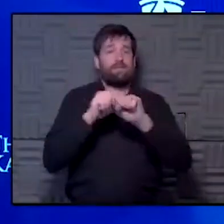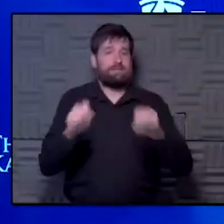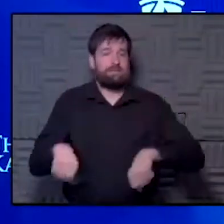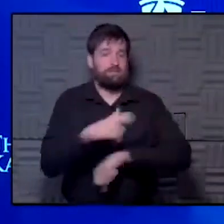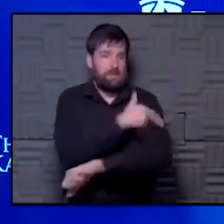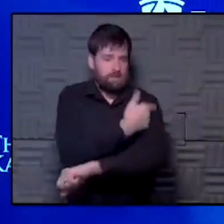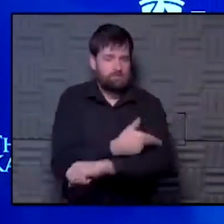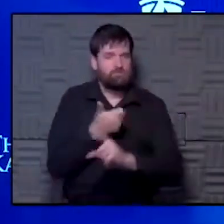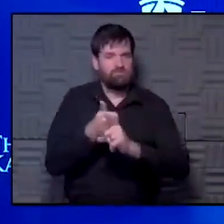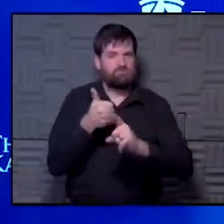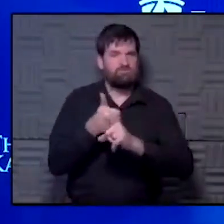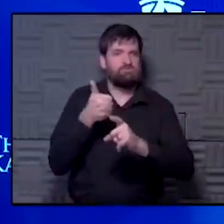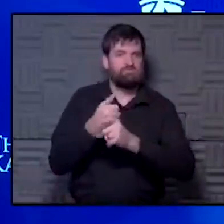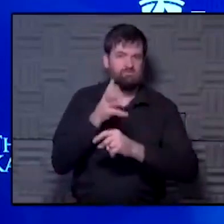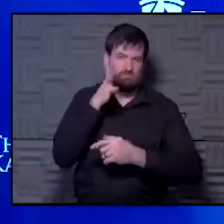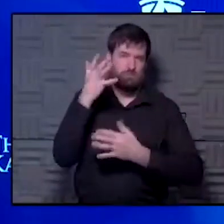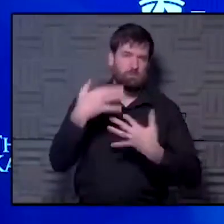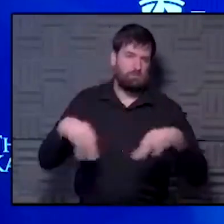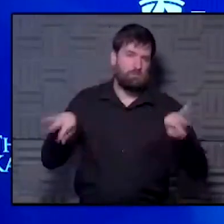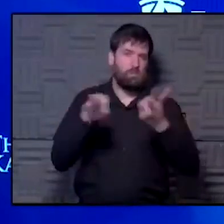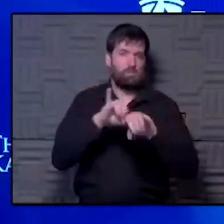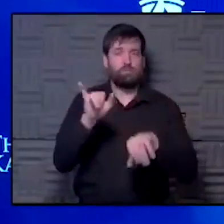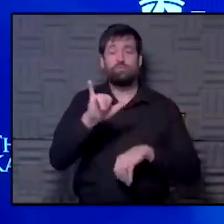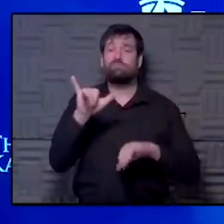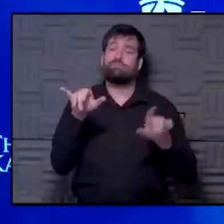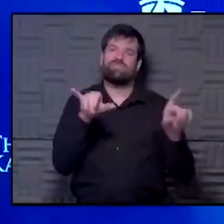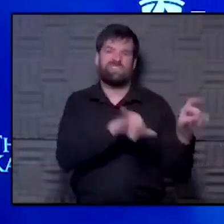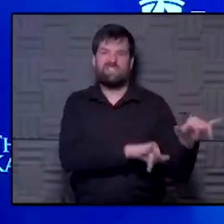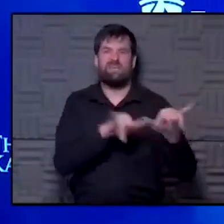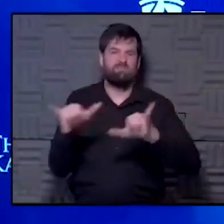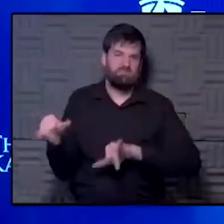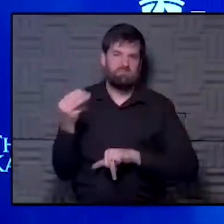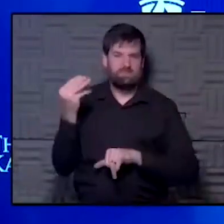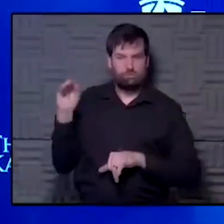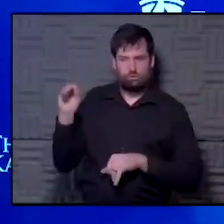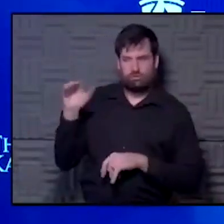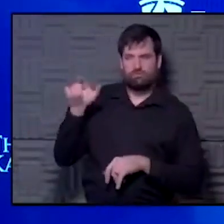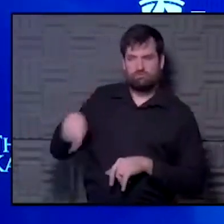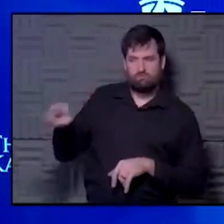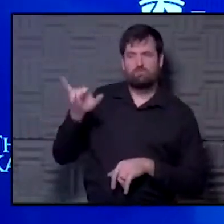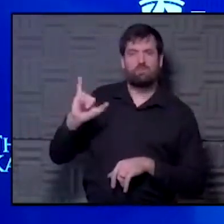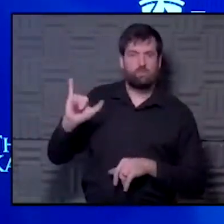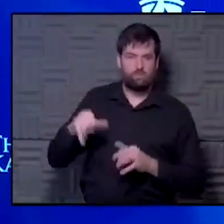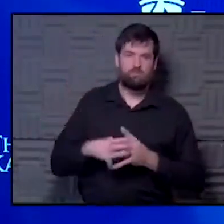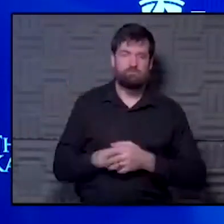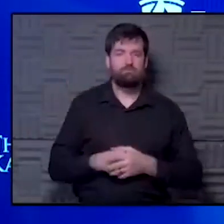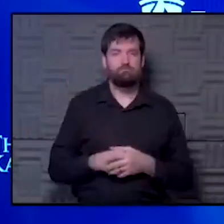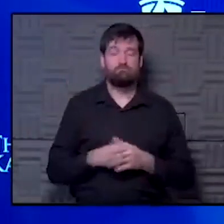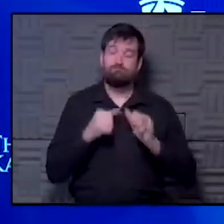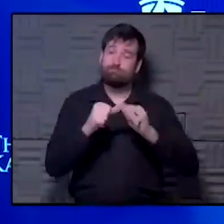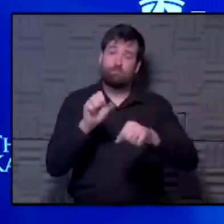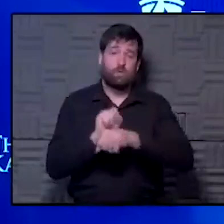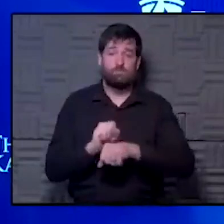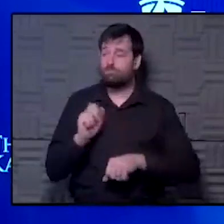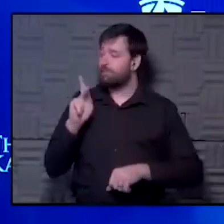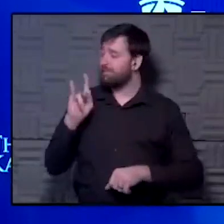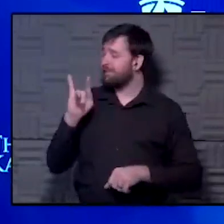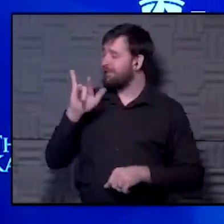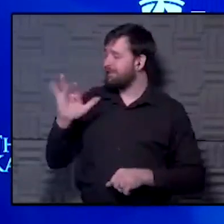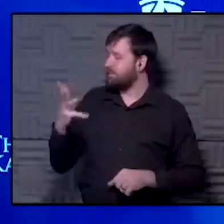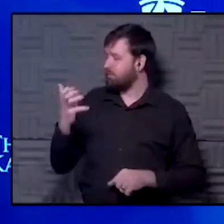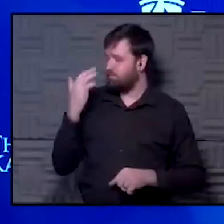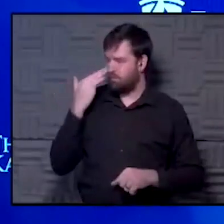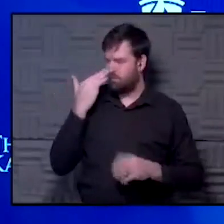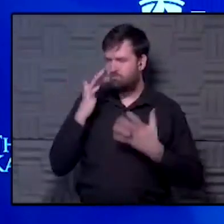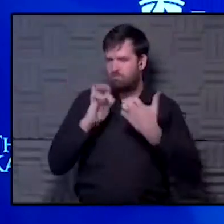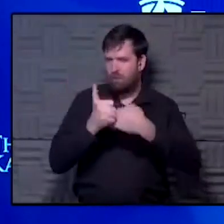all parts of our state will be important. And I think the same thing's true in Missouri. So, I think that we just have to keep on working. Kitty wants to know, how do